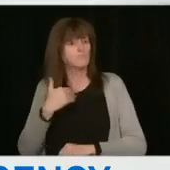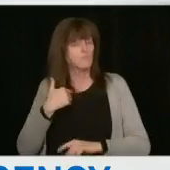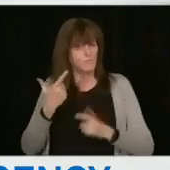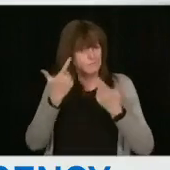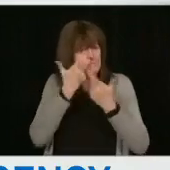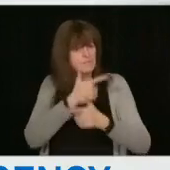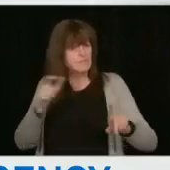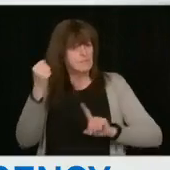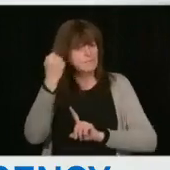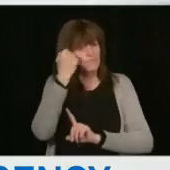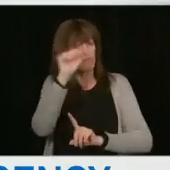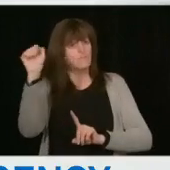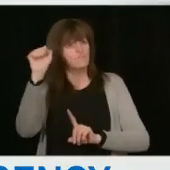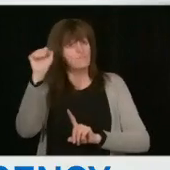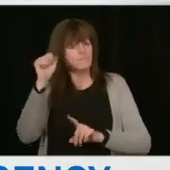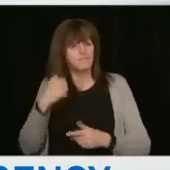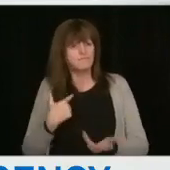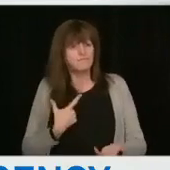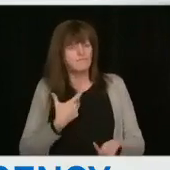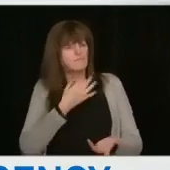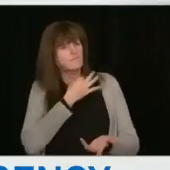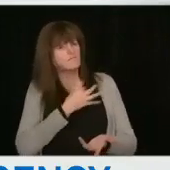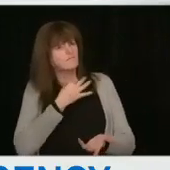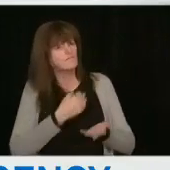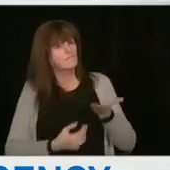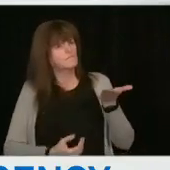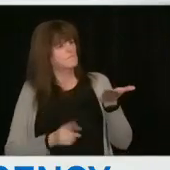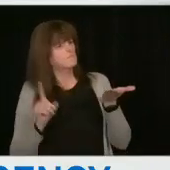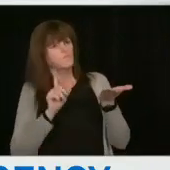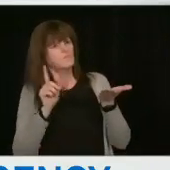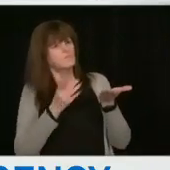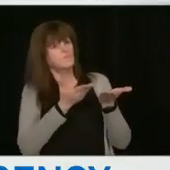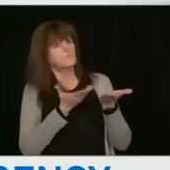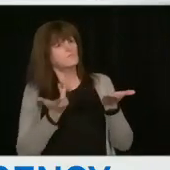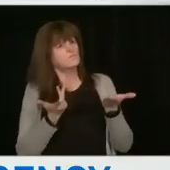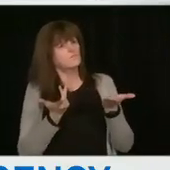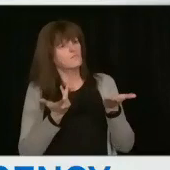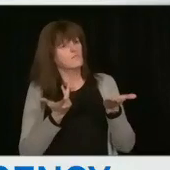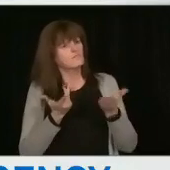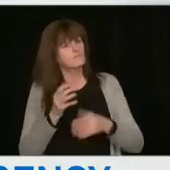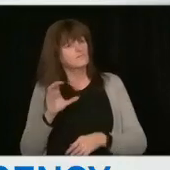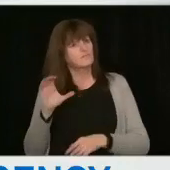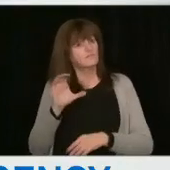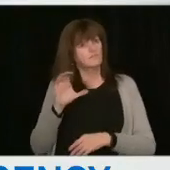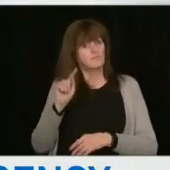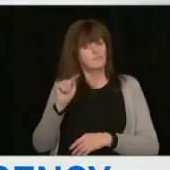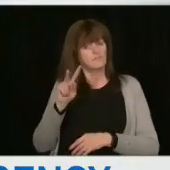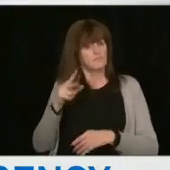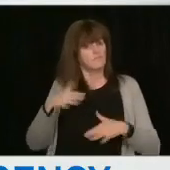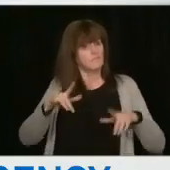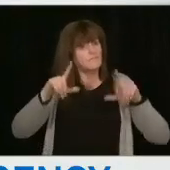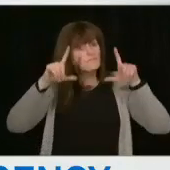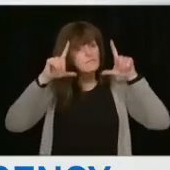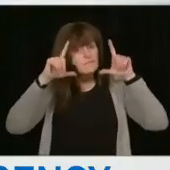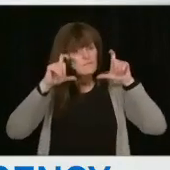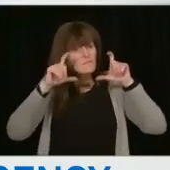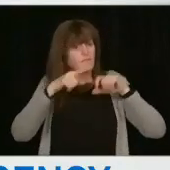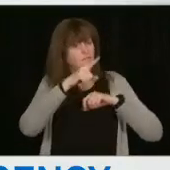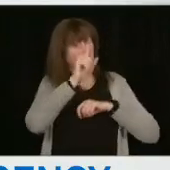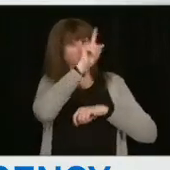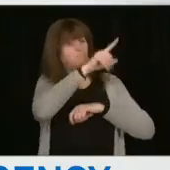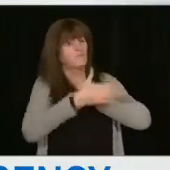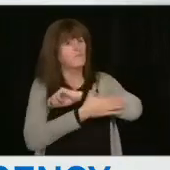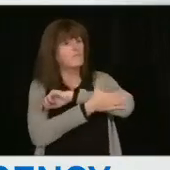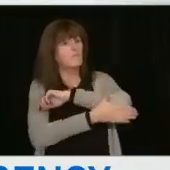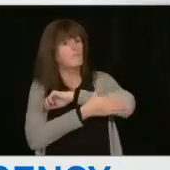very clear, Colin. I've been on this phone almost 24/7, along with the premiers,